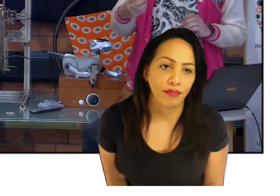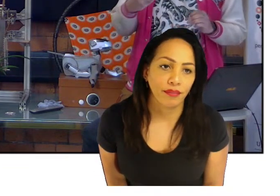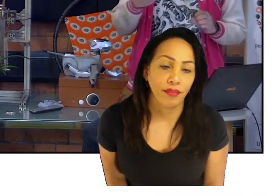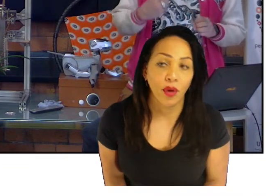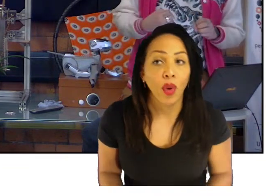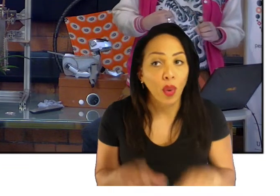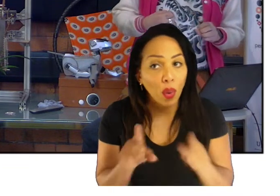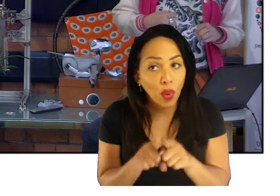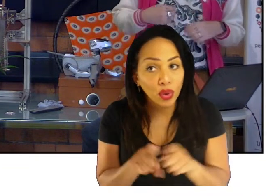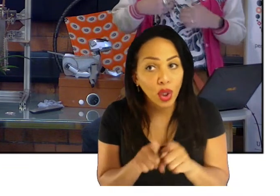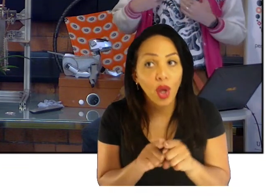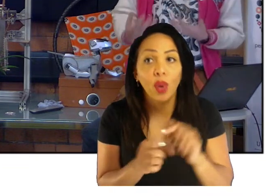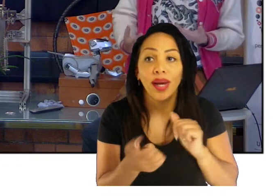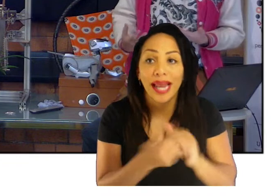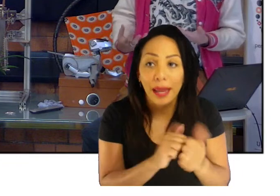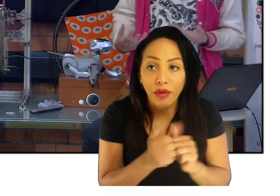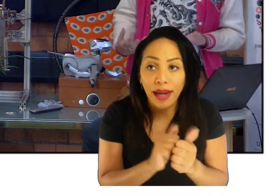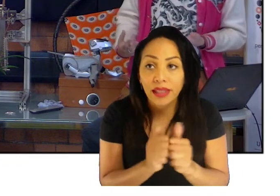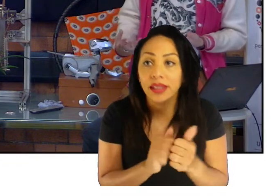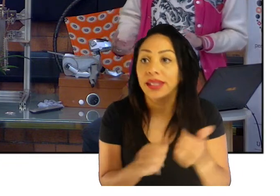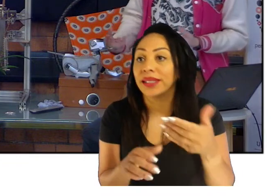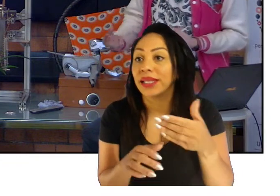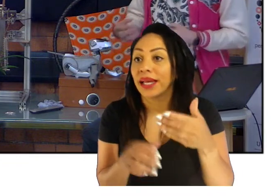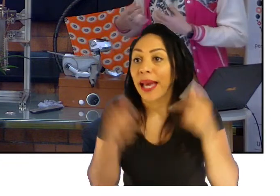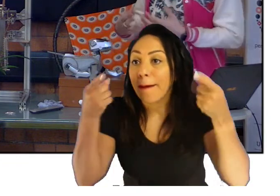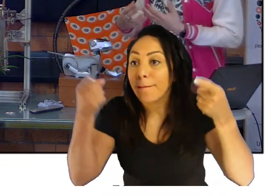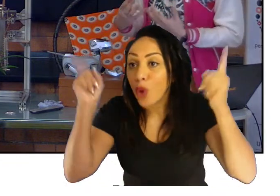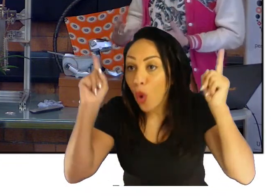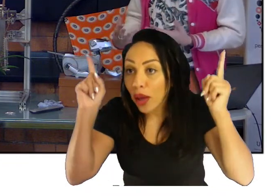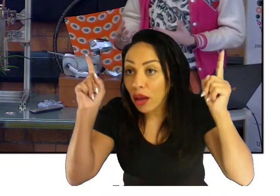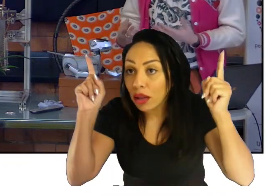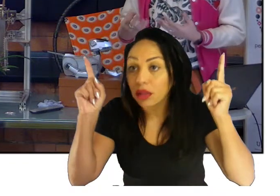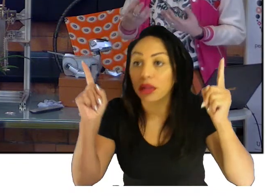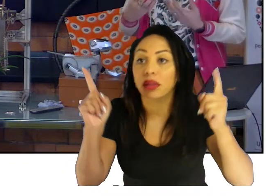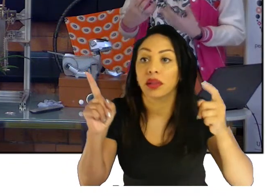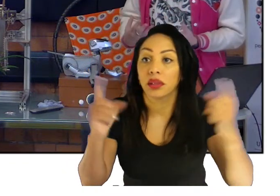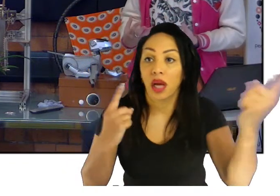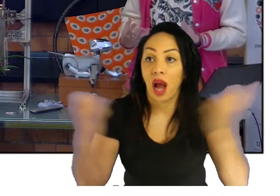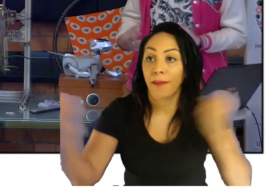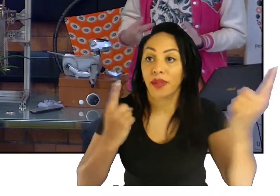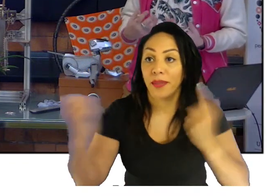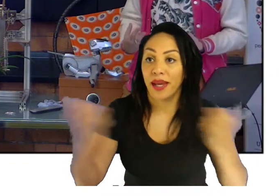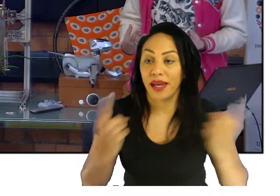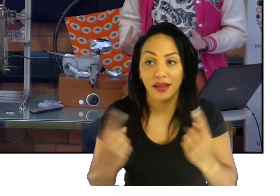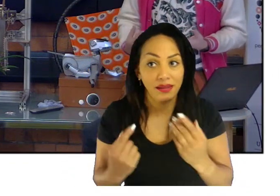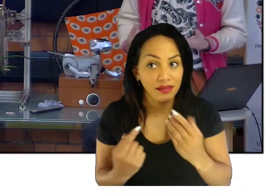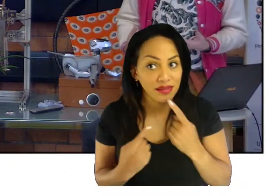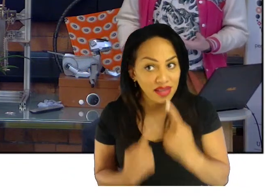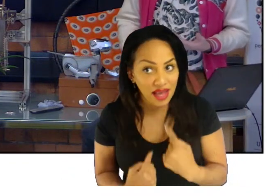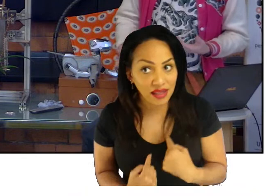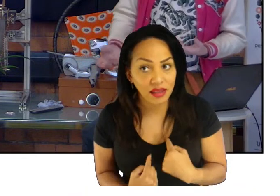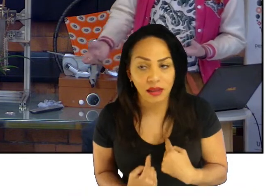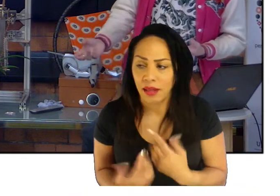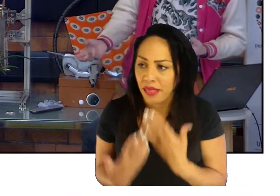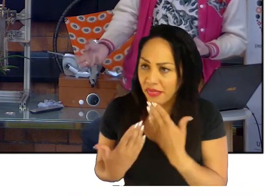so on, saying, thank you so much for stating your needs. Thank you for telling me what accessibility means to you.